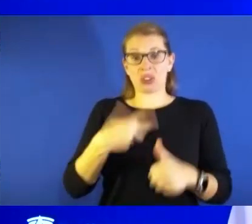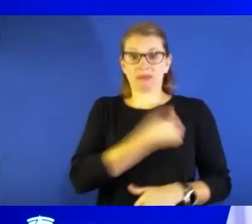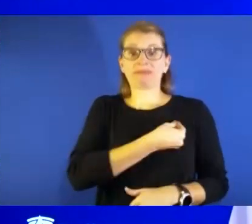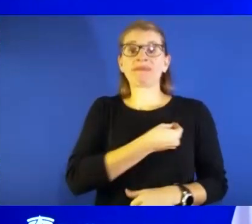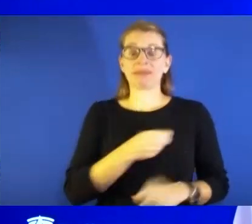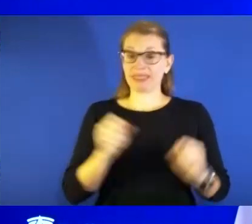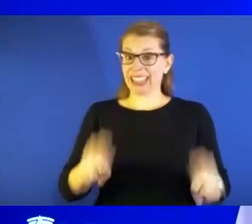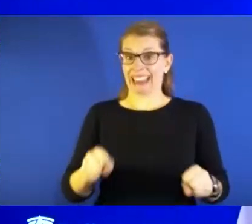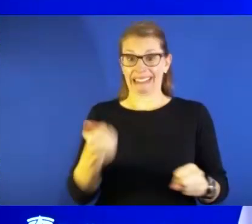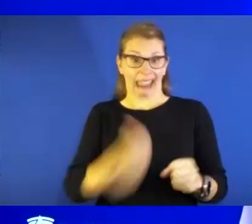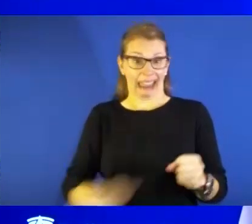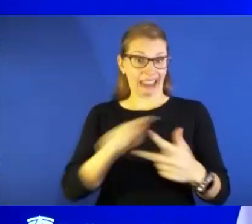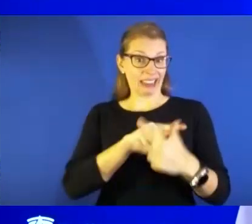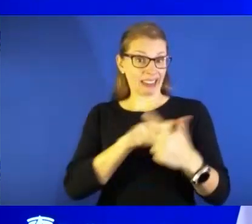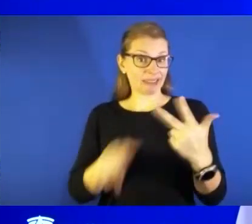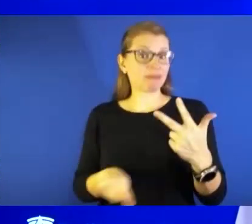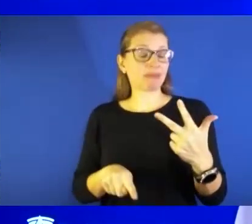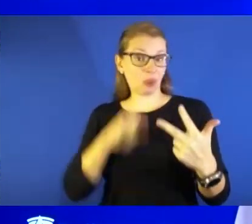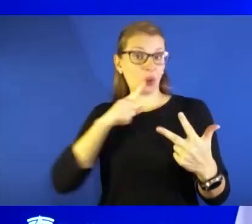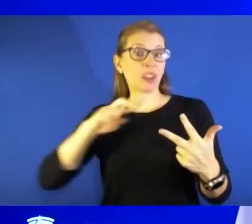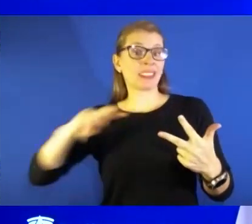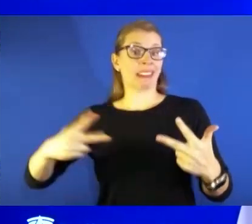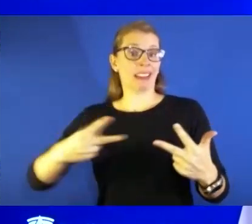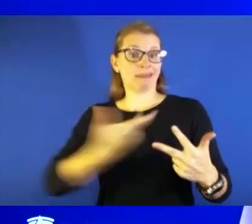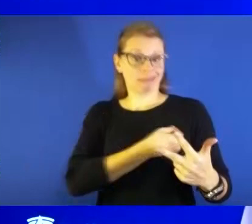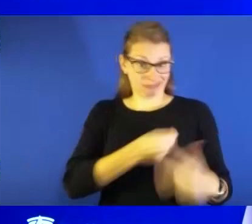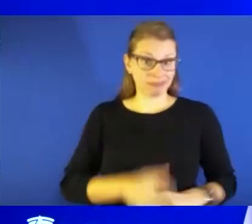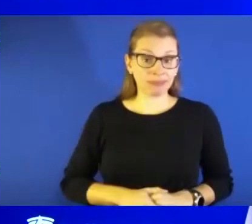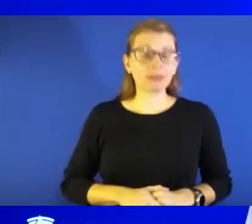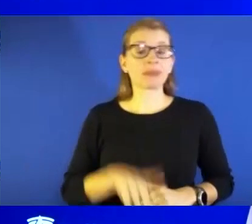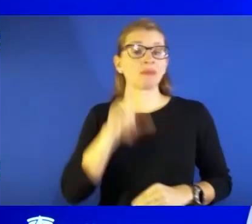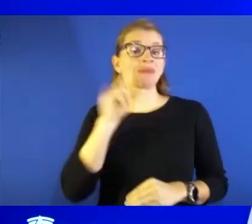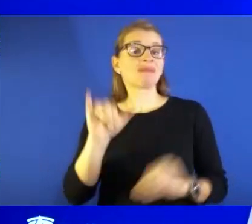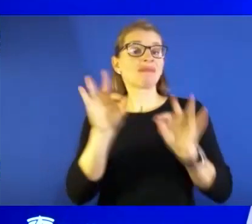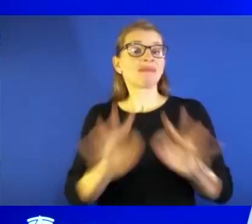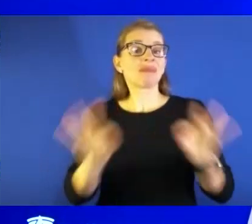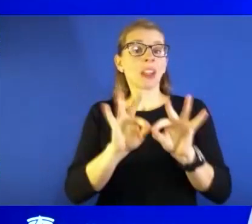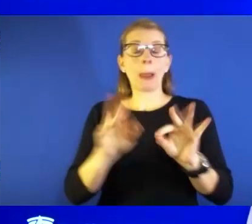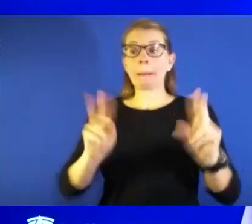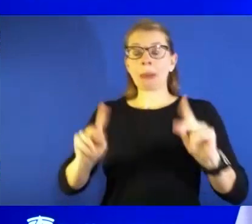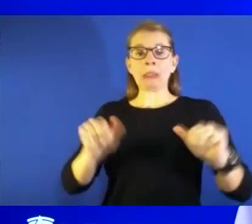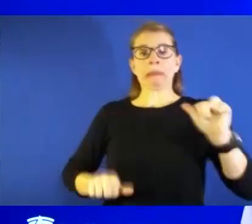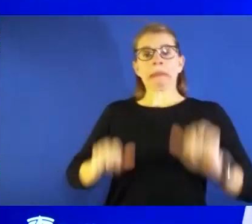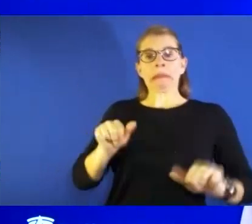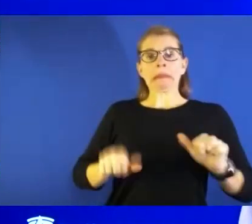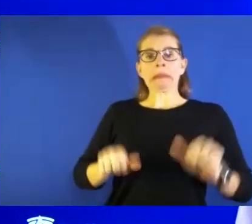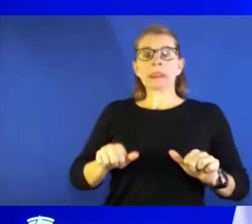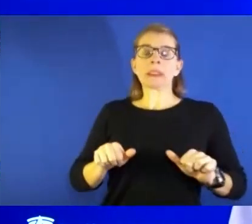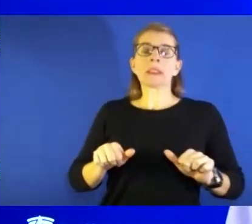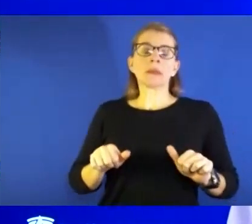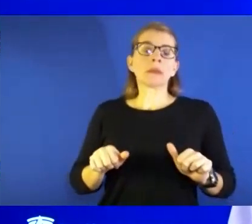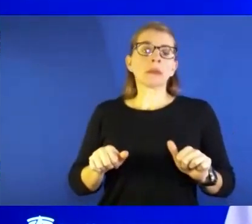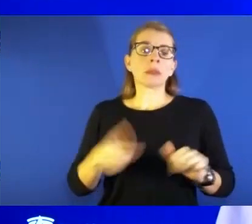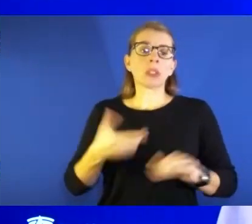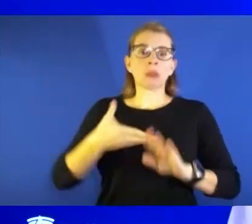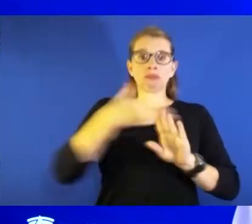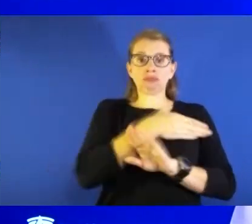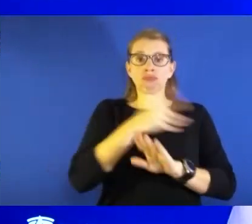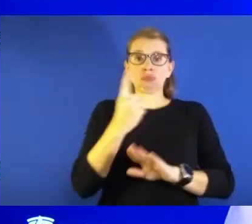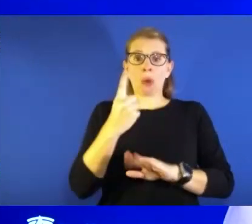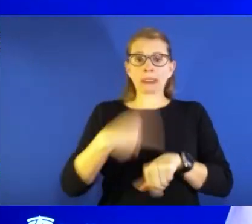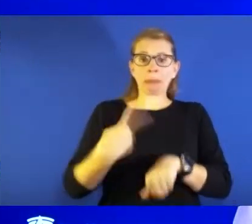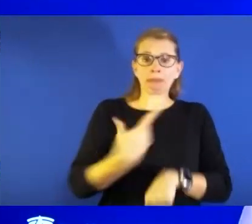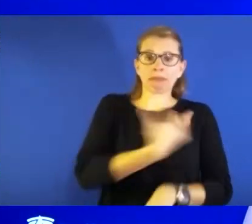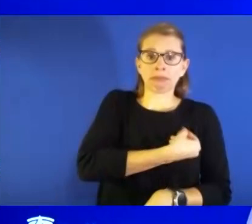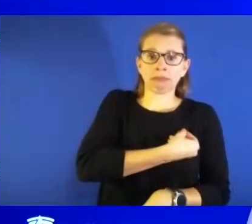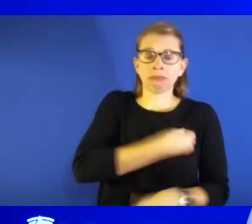anything. And so I think that's important. I think we know people do have some hesitancy either prior to getting one dose, but again, we want people